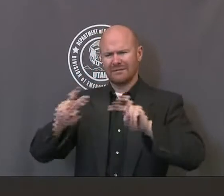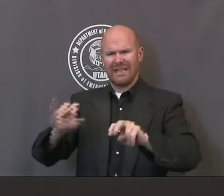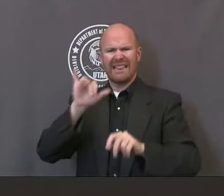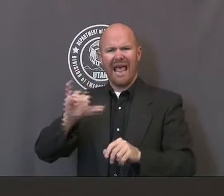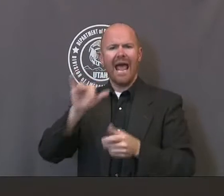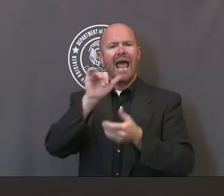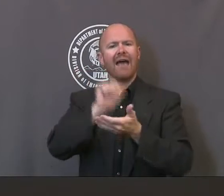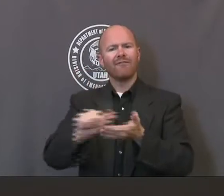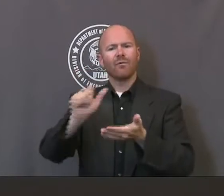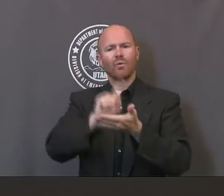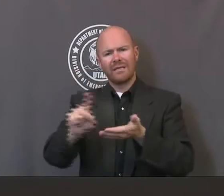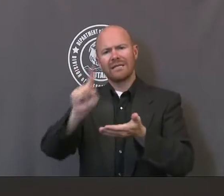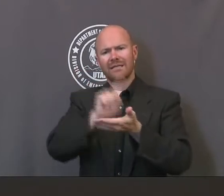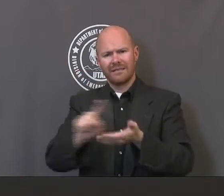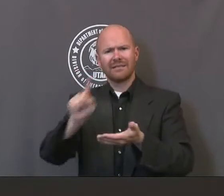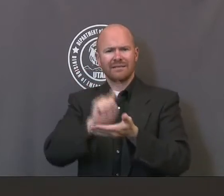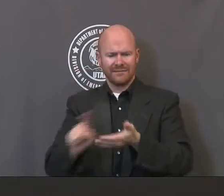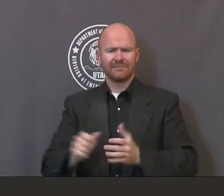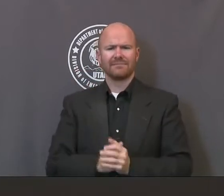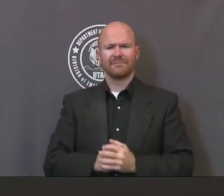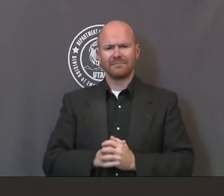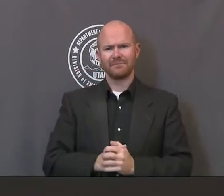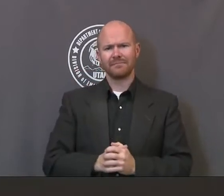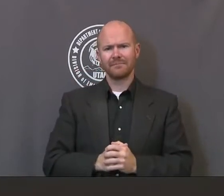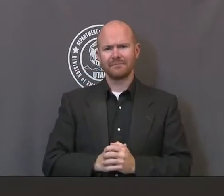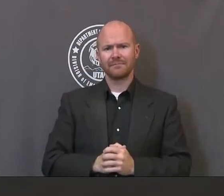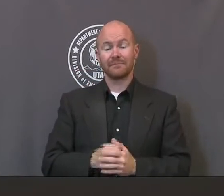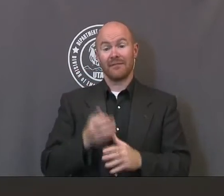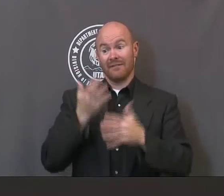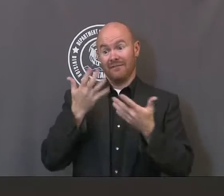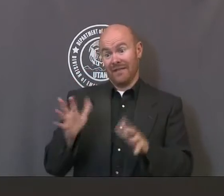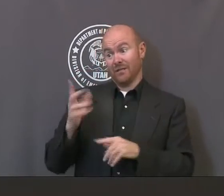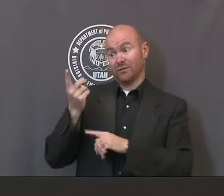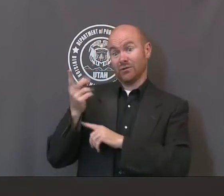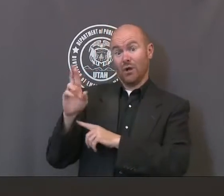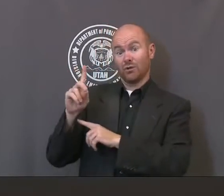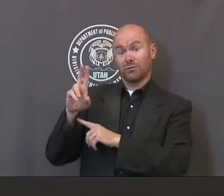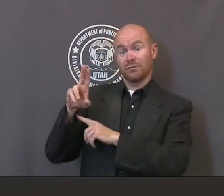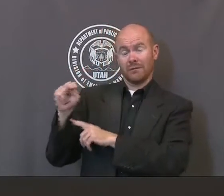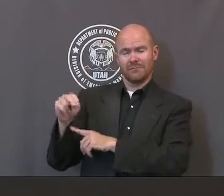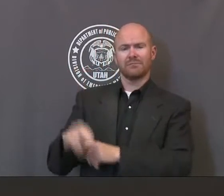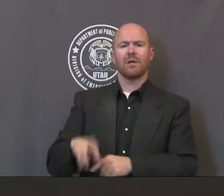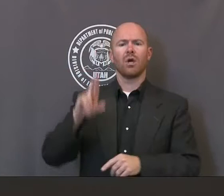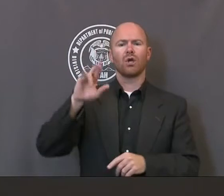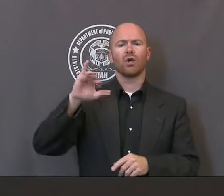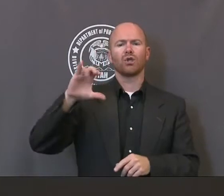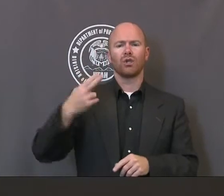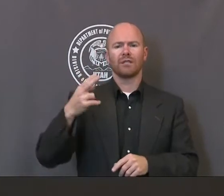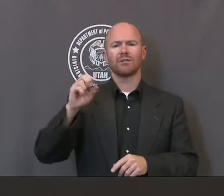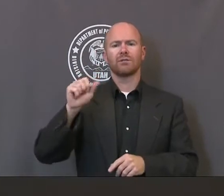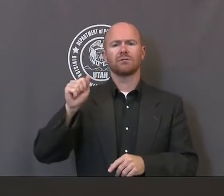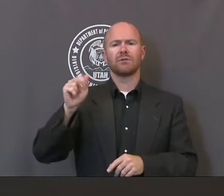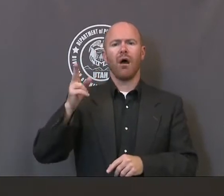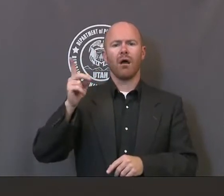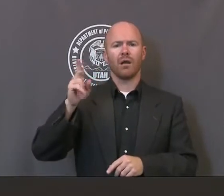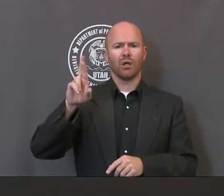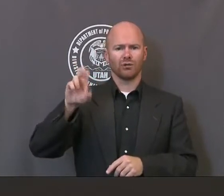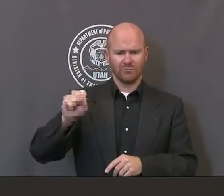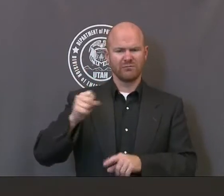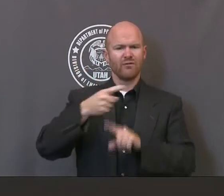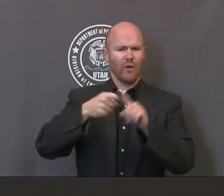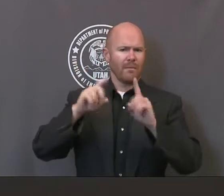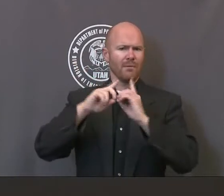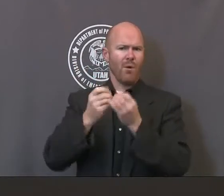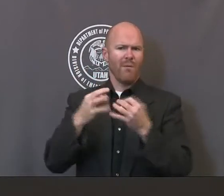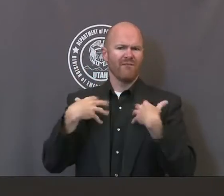our categorization of counties in the state. After, Rich Saunders, who leads our Department of Health, will then explain the